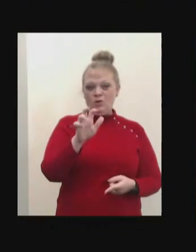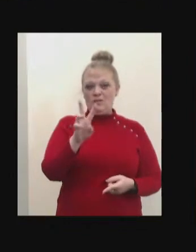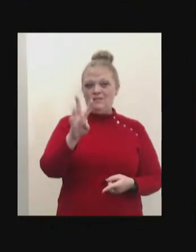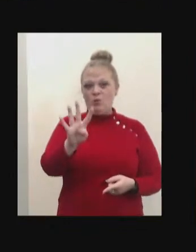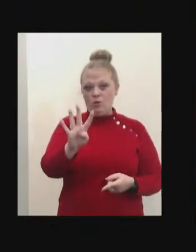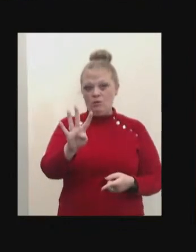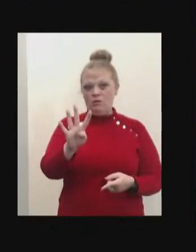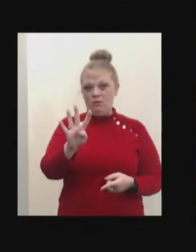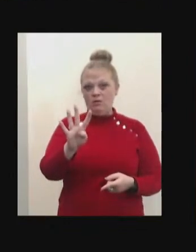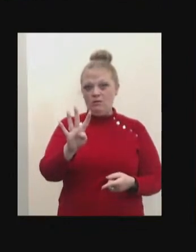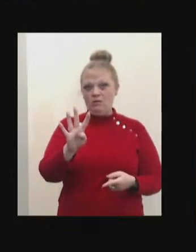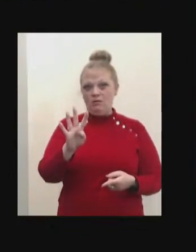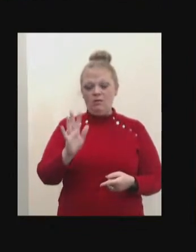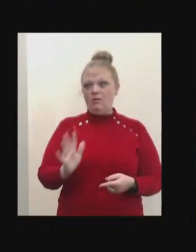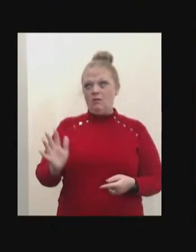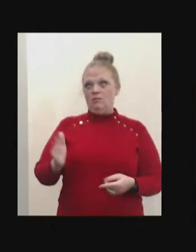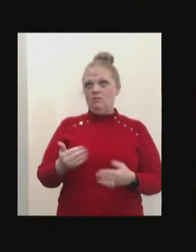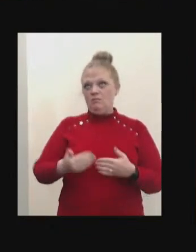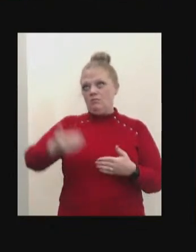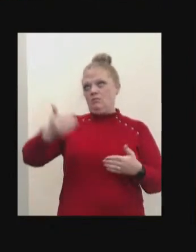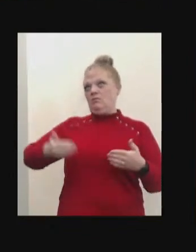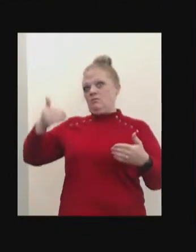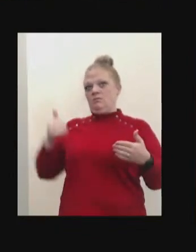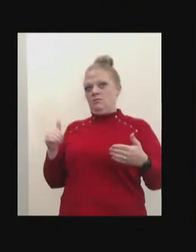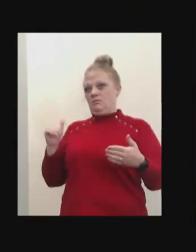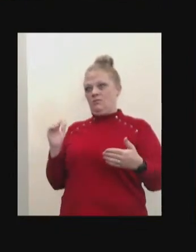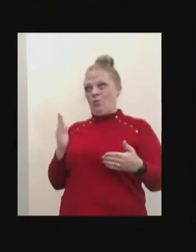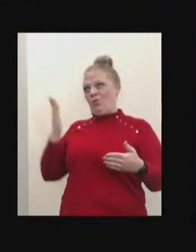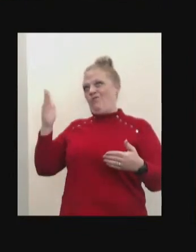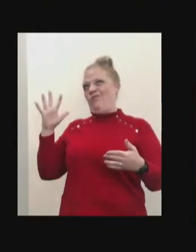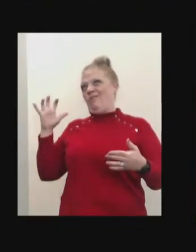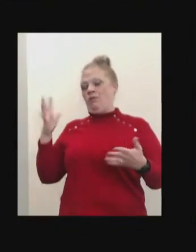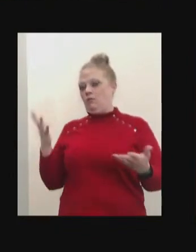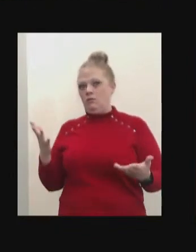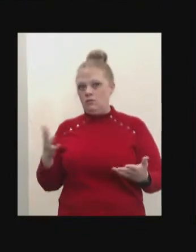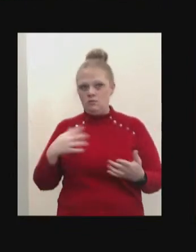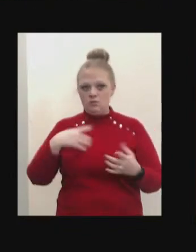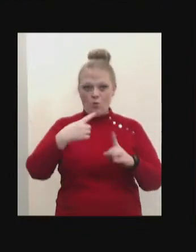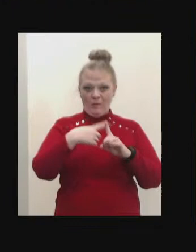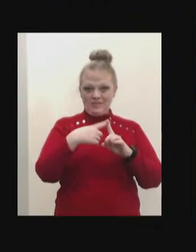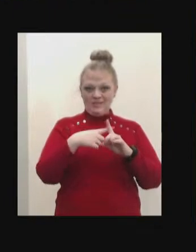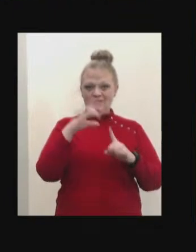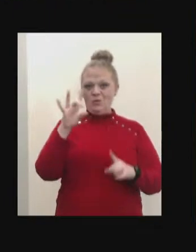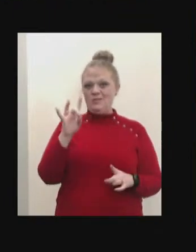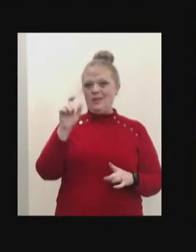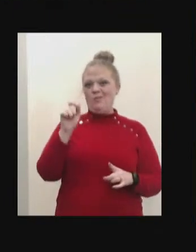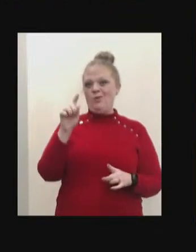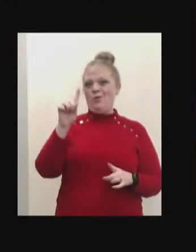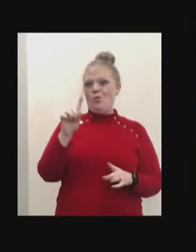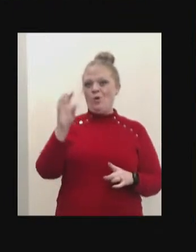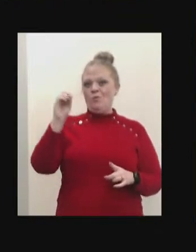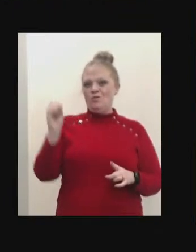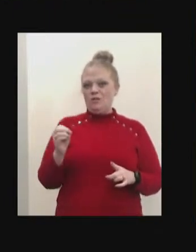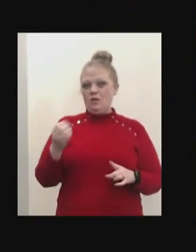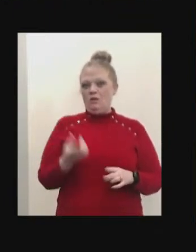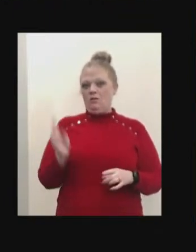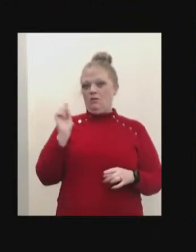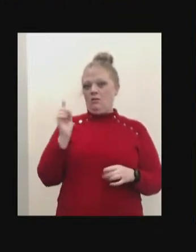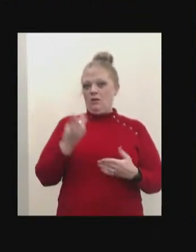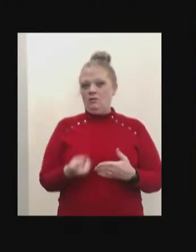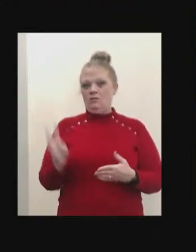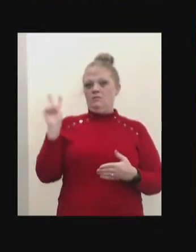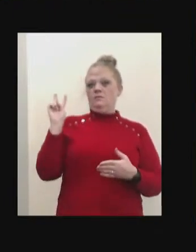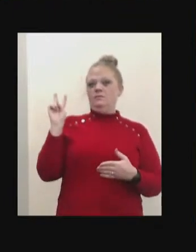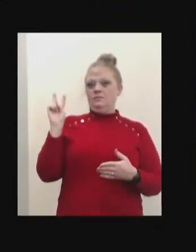down from over 500 the week before. The positivity for that week ending was 8.1%. Once again, a decrease from the prior week.